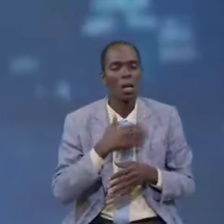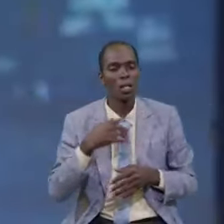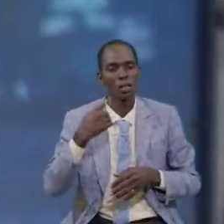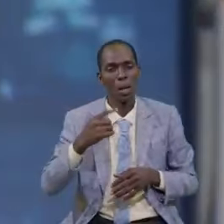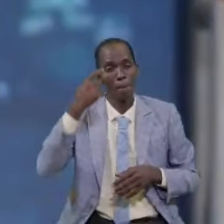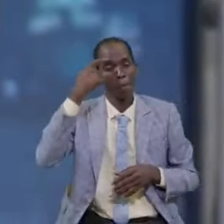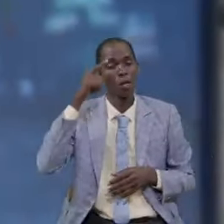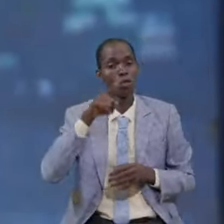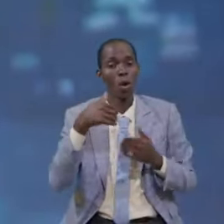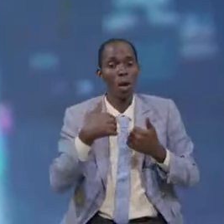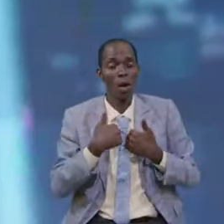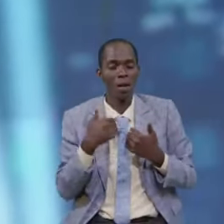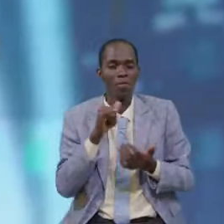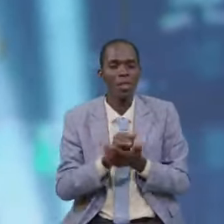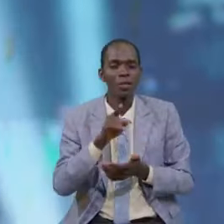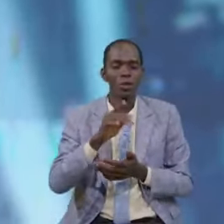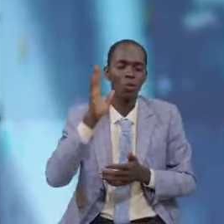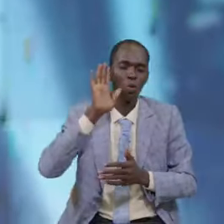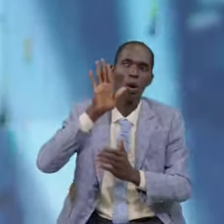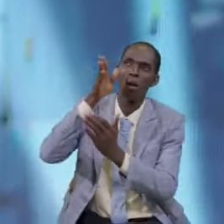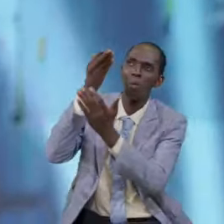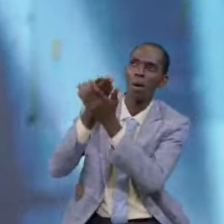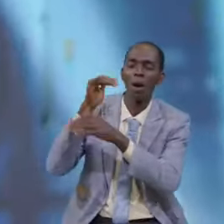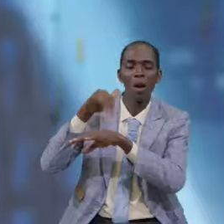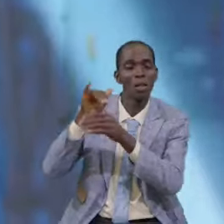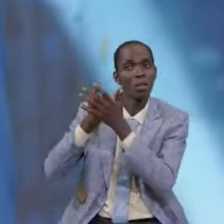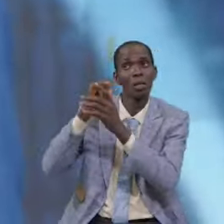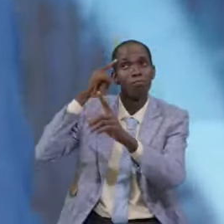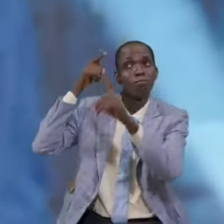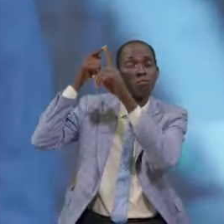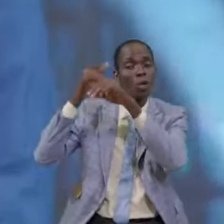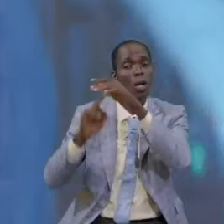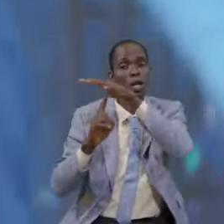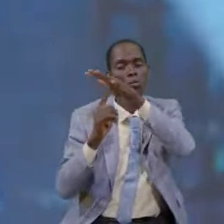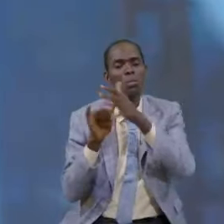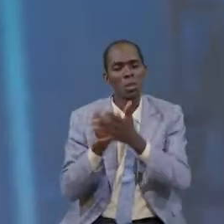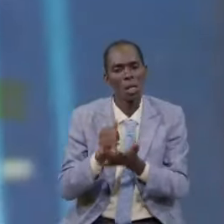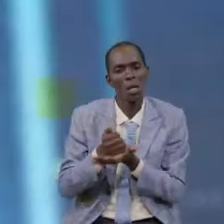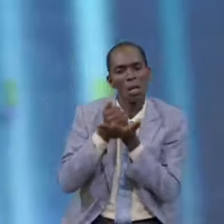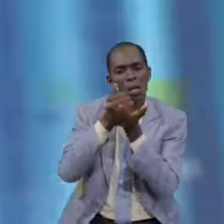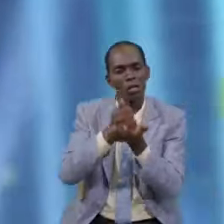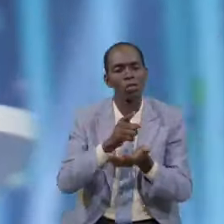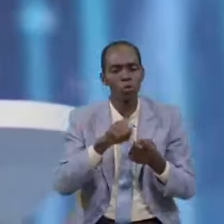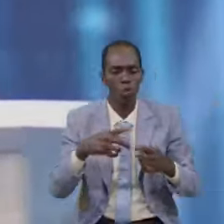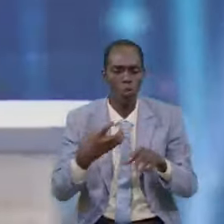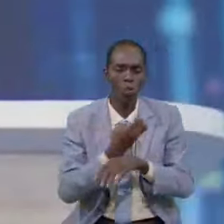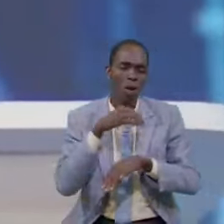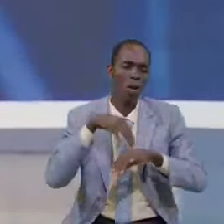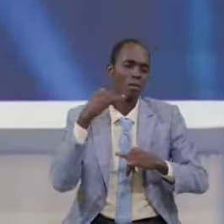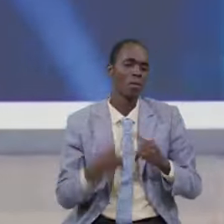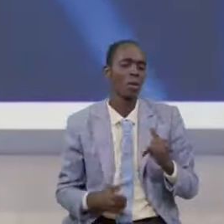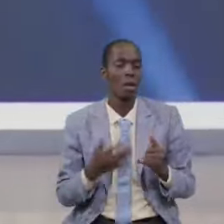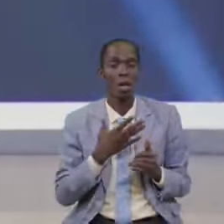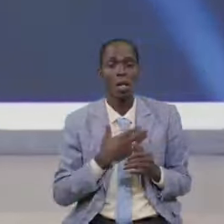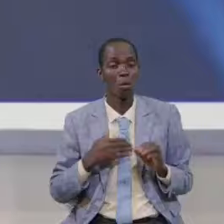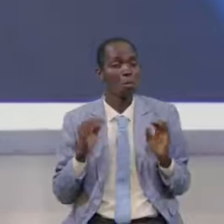that goal, that's what makes you win eventually. And nothing comes your way